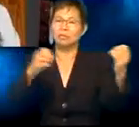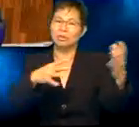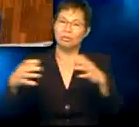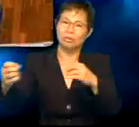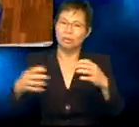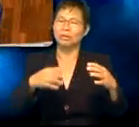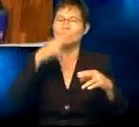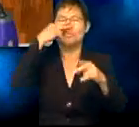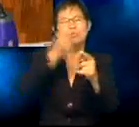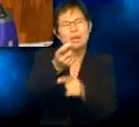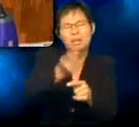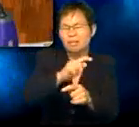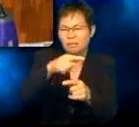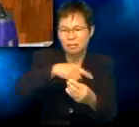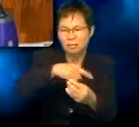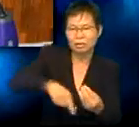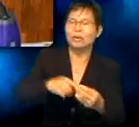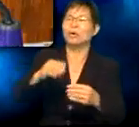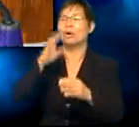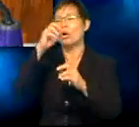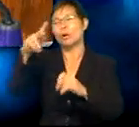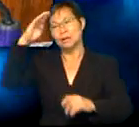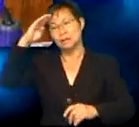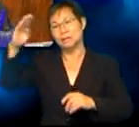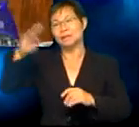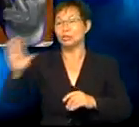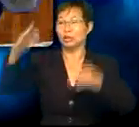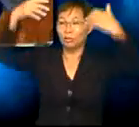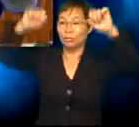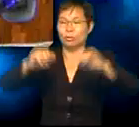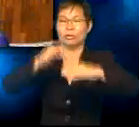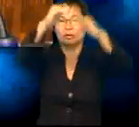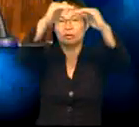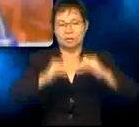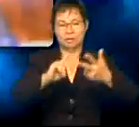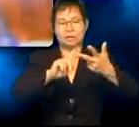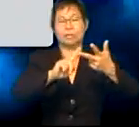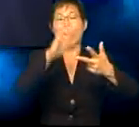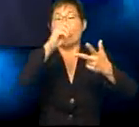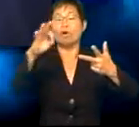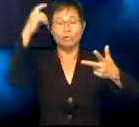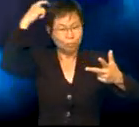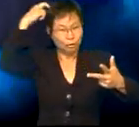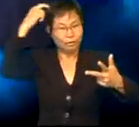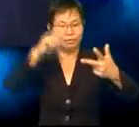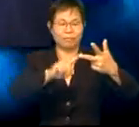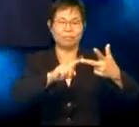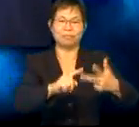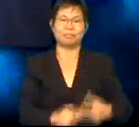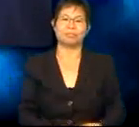around. Okay, sir, you're the boss. Let's look at the third part of the brain.